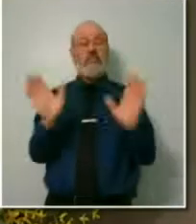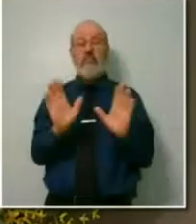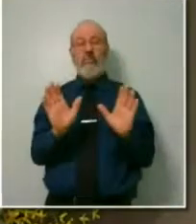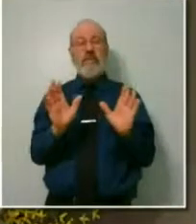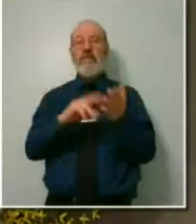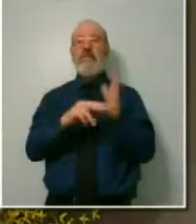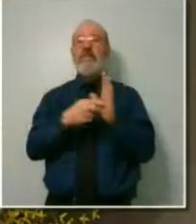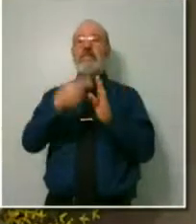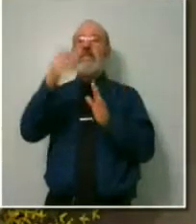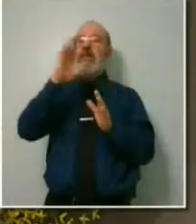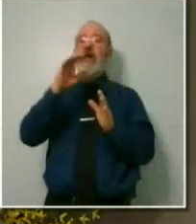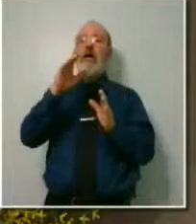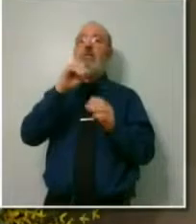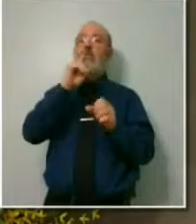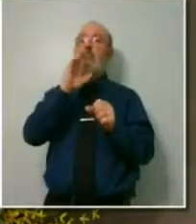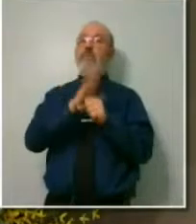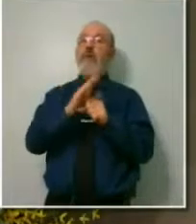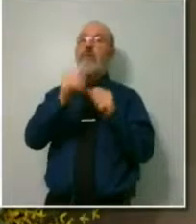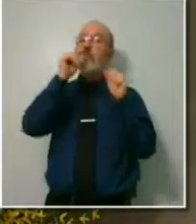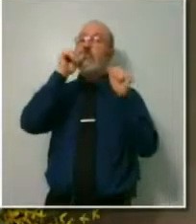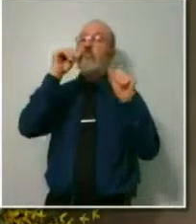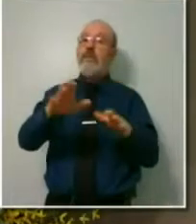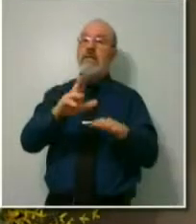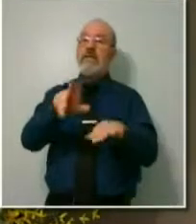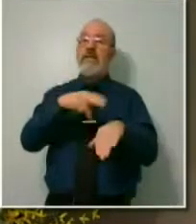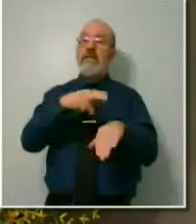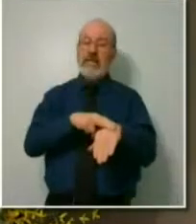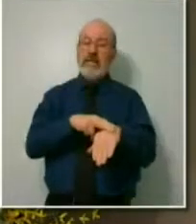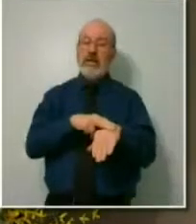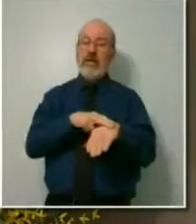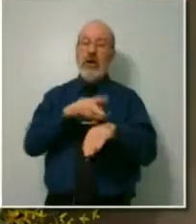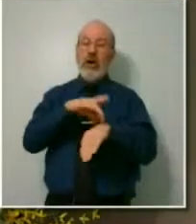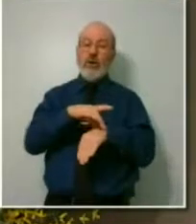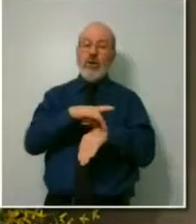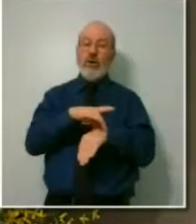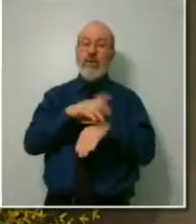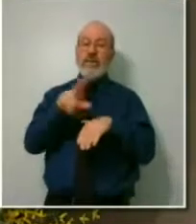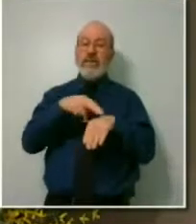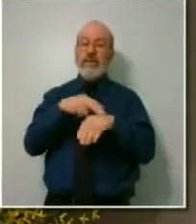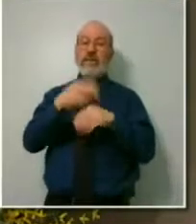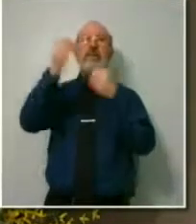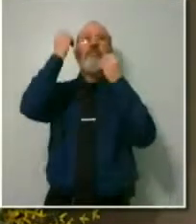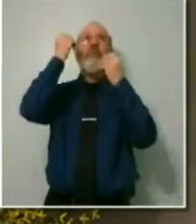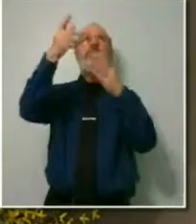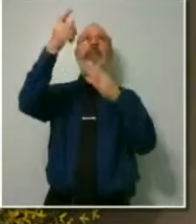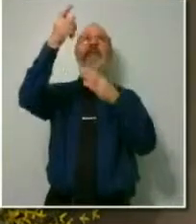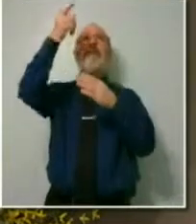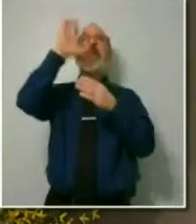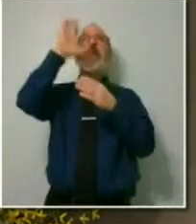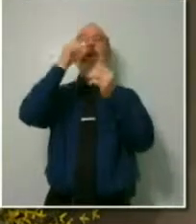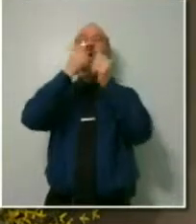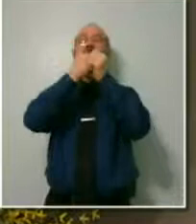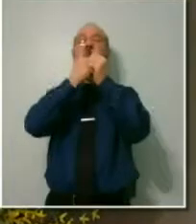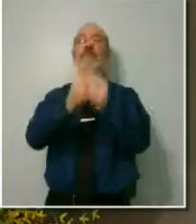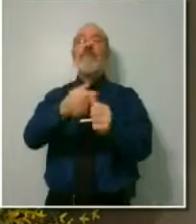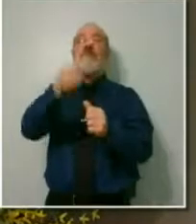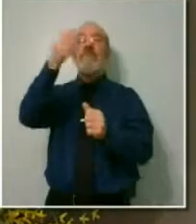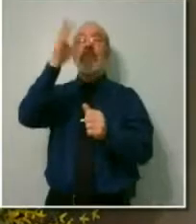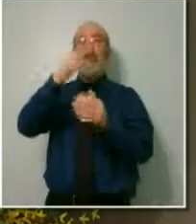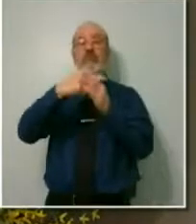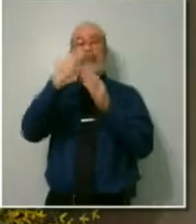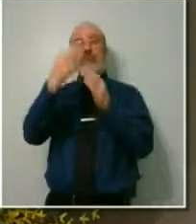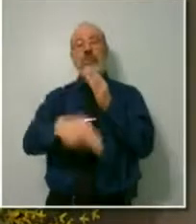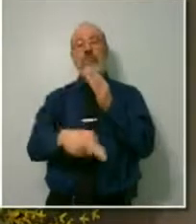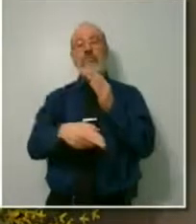has promised to bless that nation on earth as that nation obeys him and follows him, and the consequence will be his